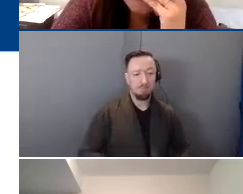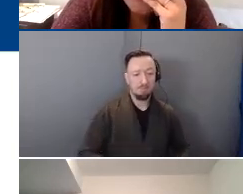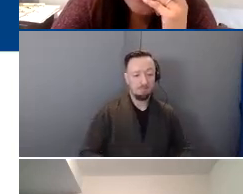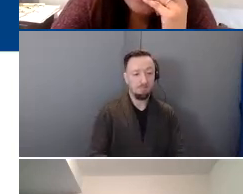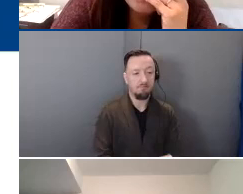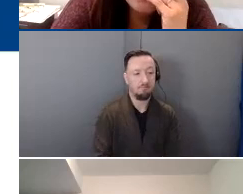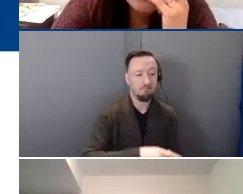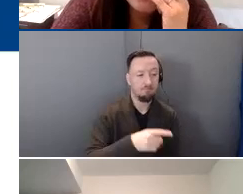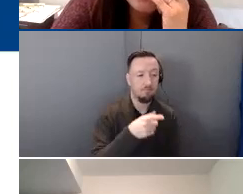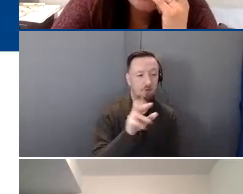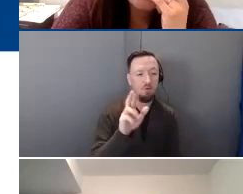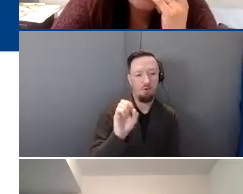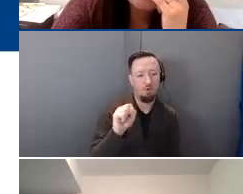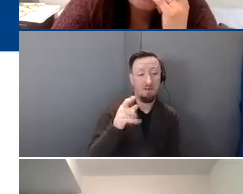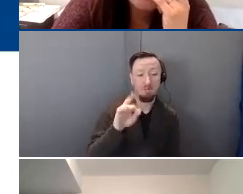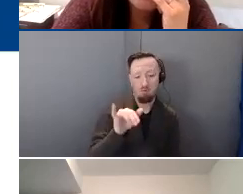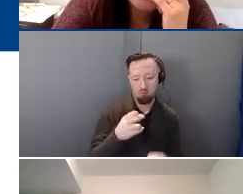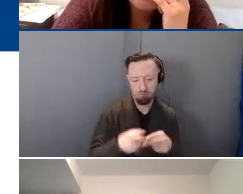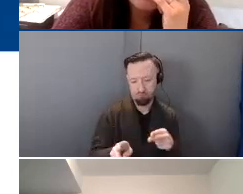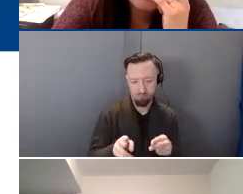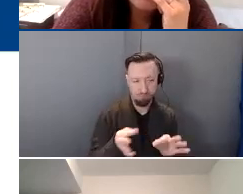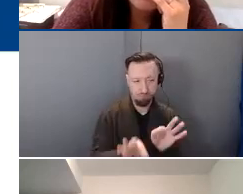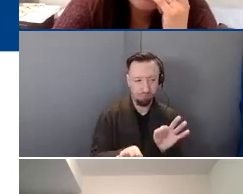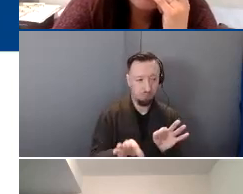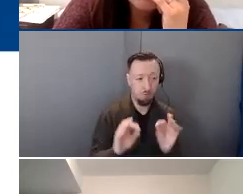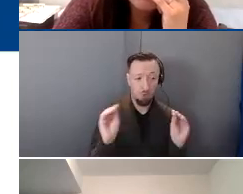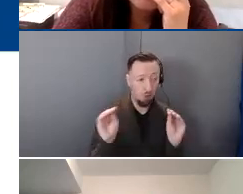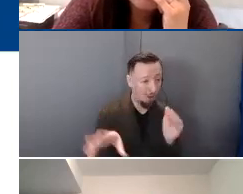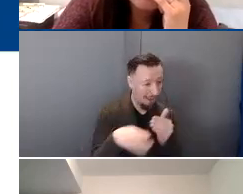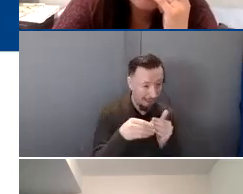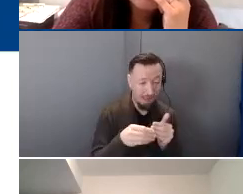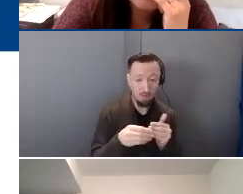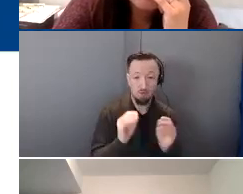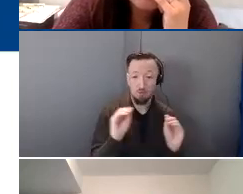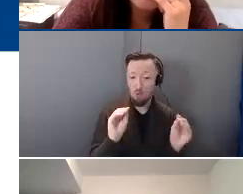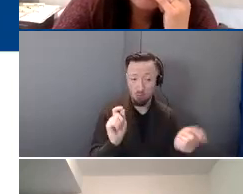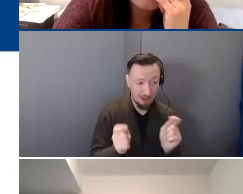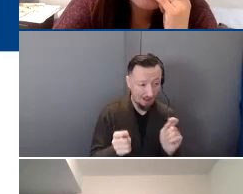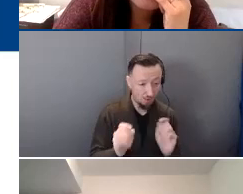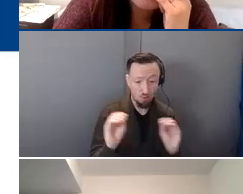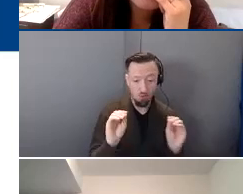So respiratory is pretty short and sweet. We didn't have any additions, revisions, or deletions.